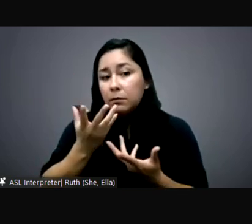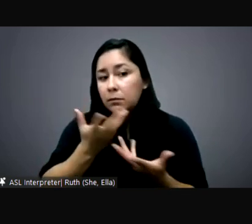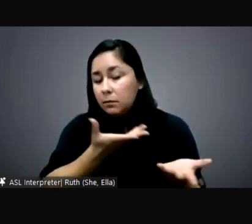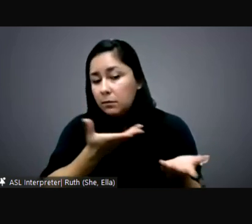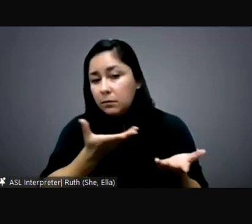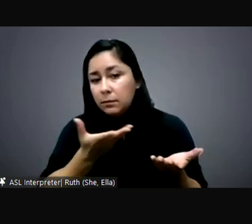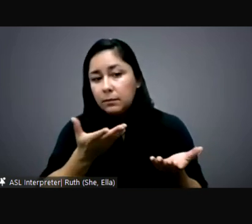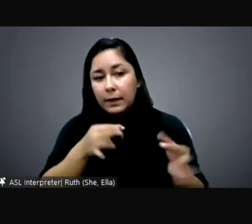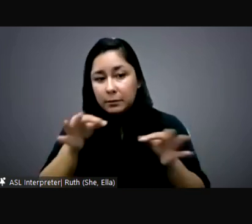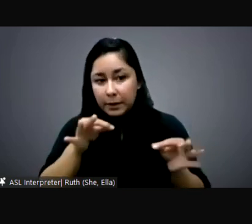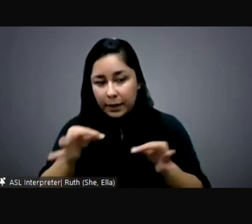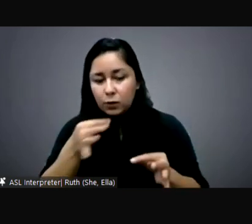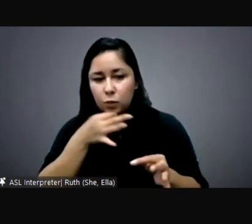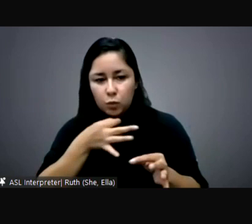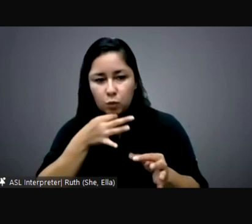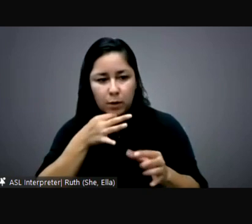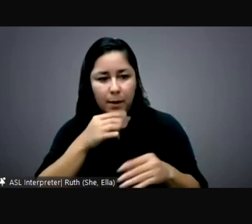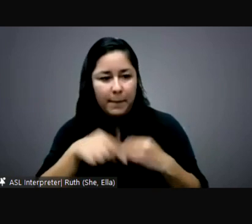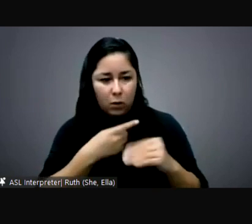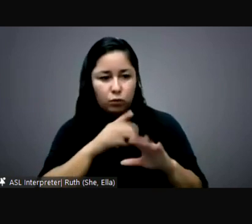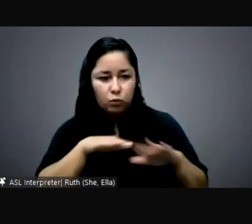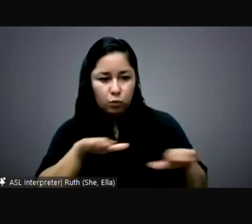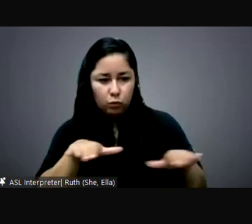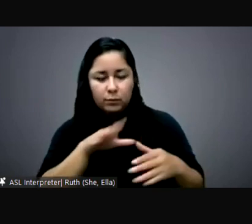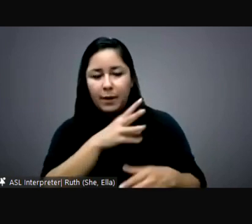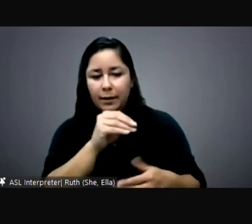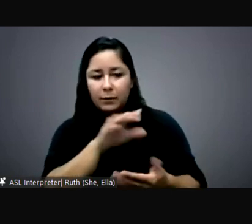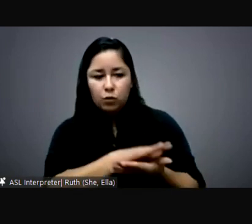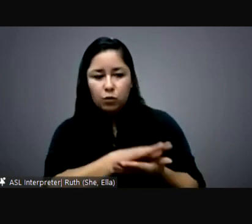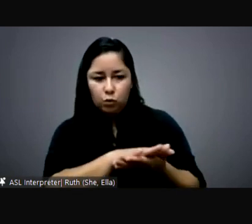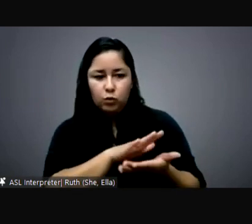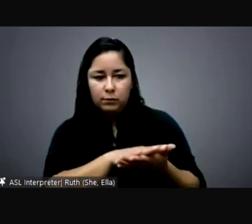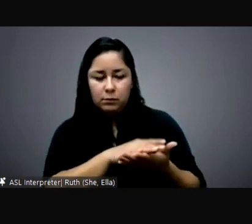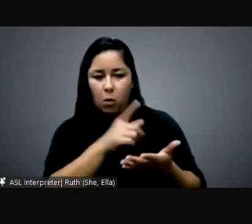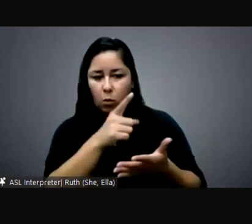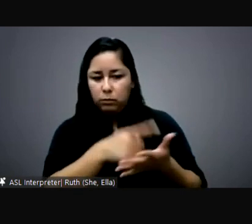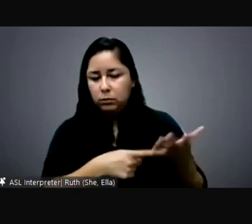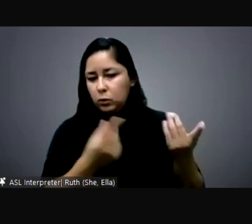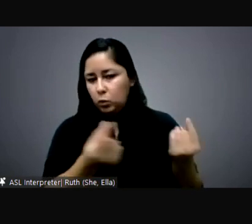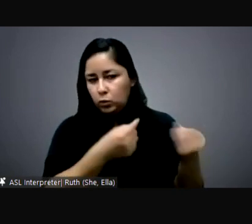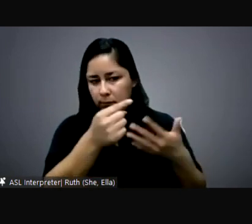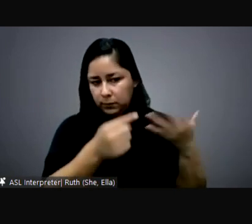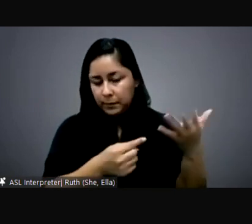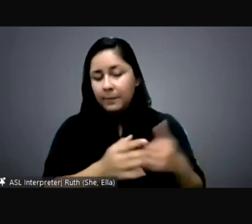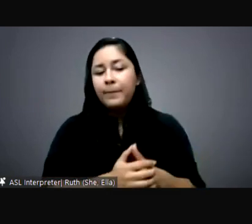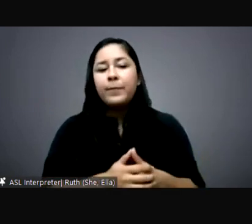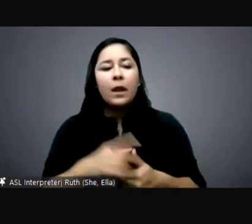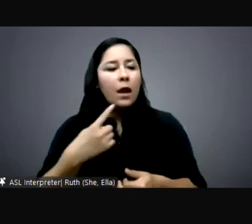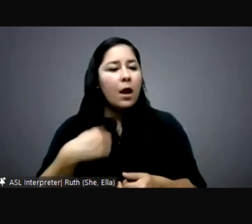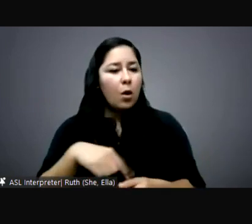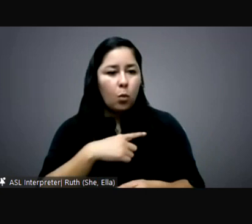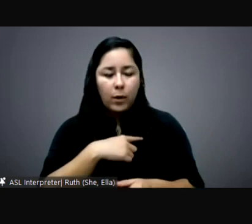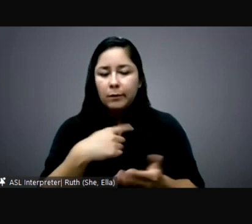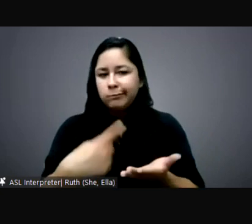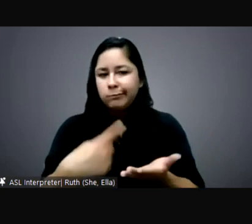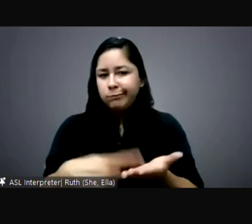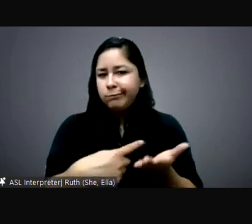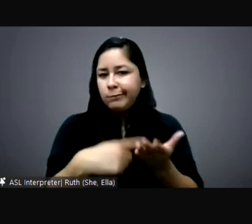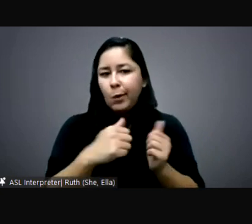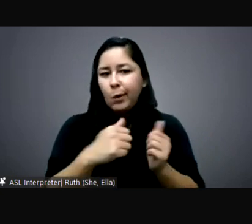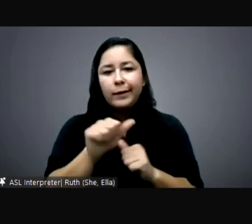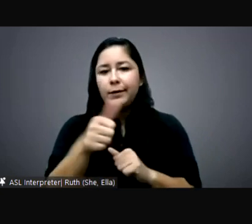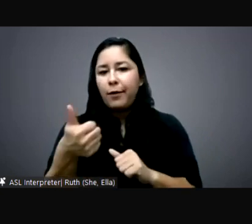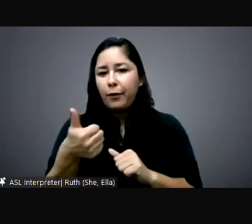guidance very soon. And at the same time, we are, of course, talking to partners across the state and encouraging